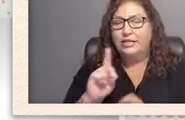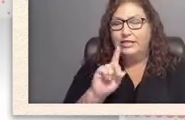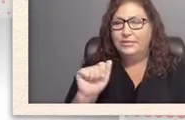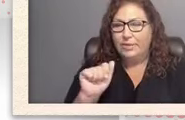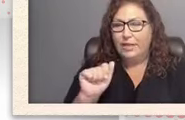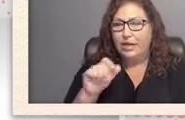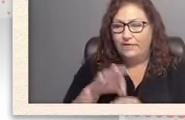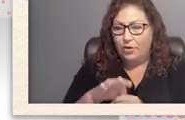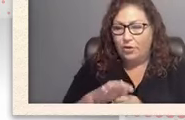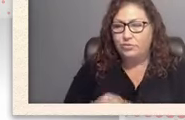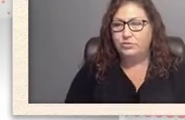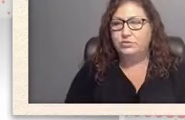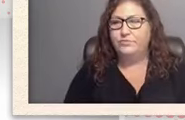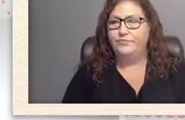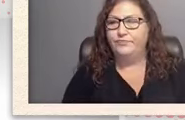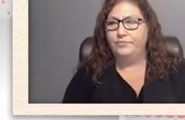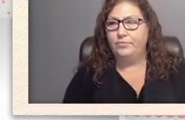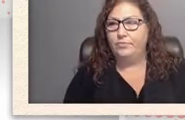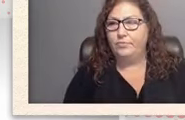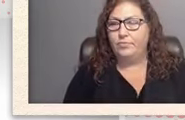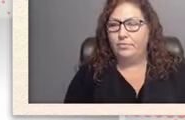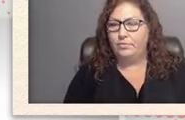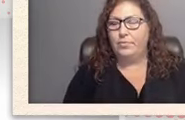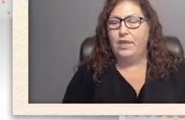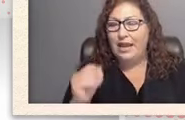and educate